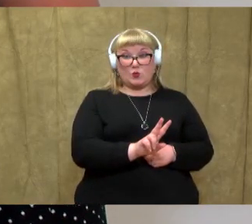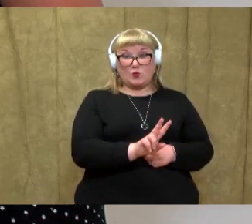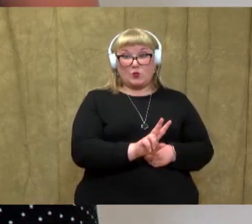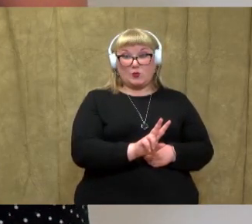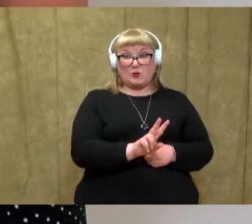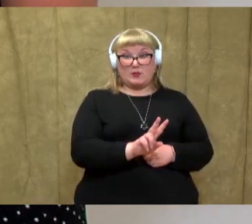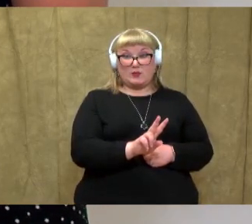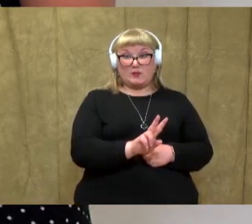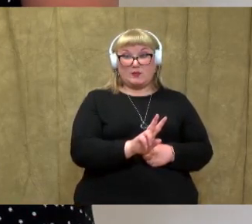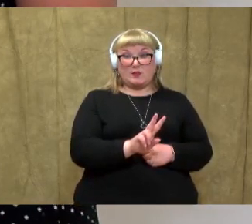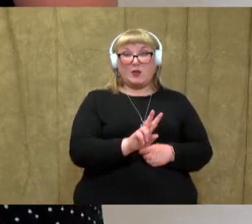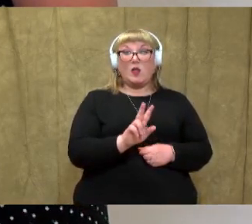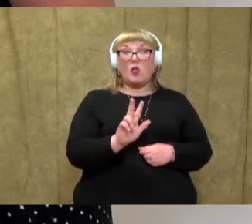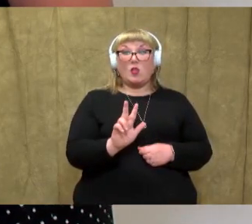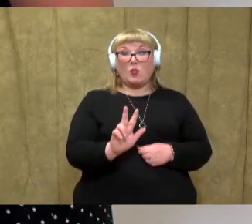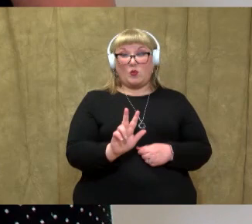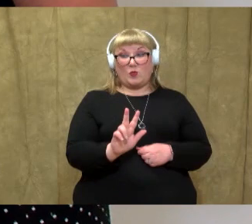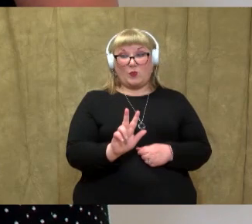2,